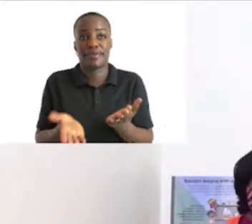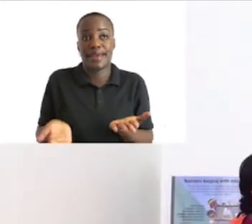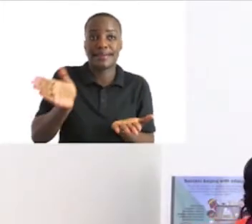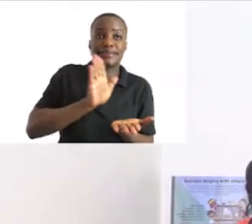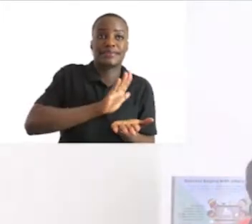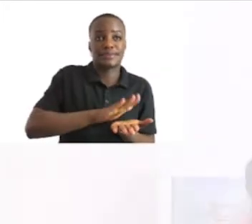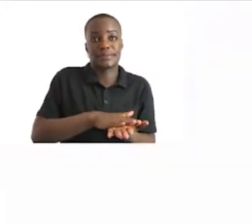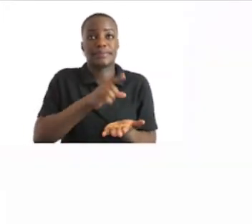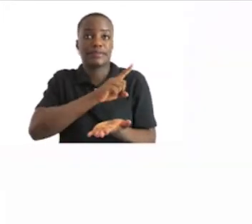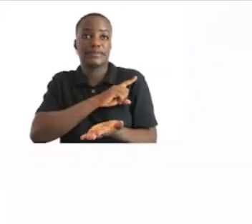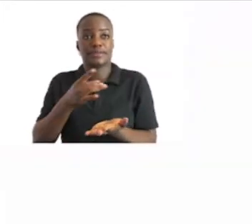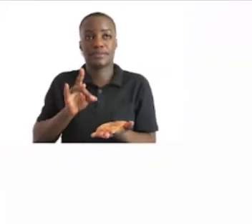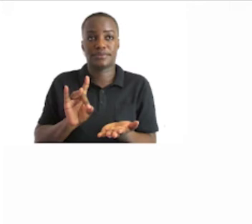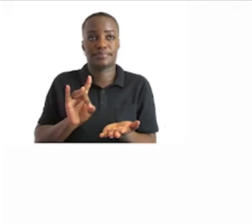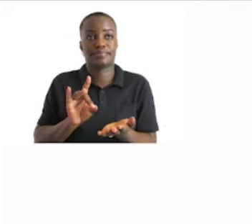18.